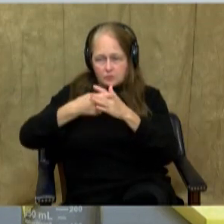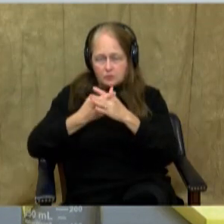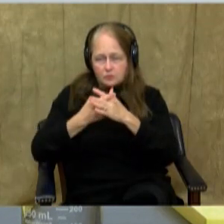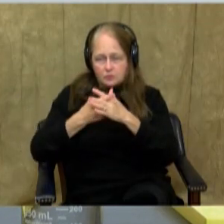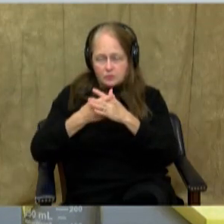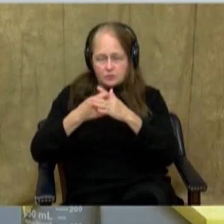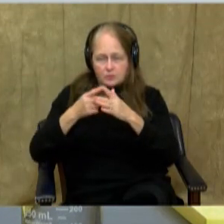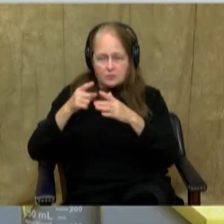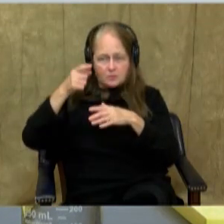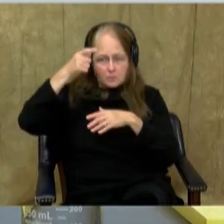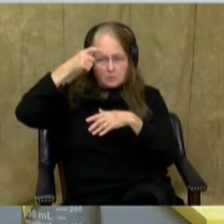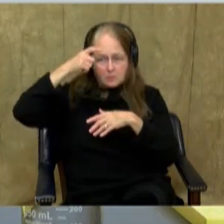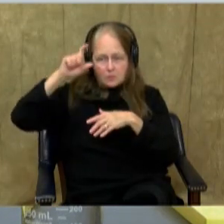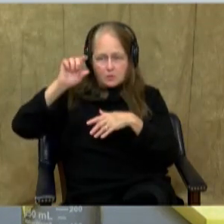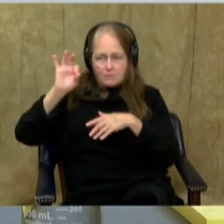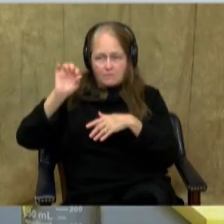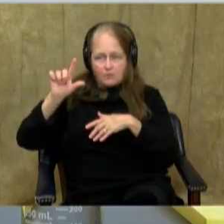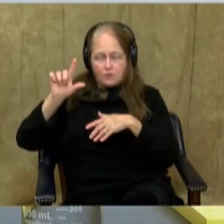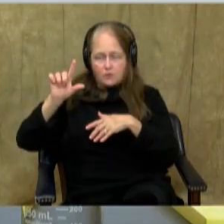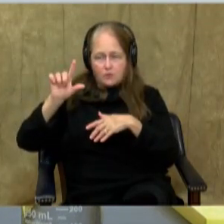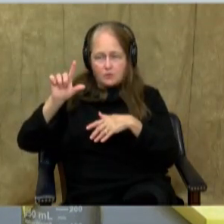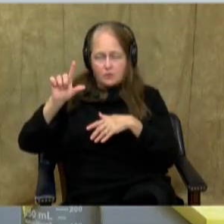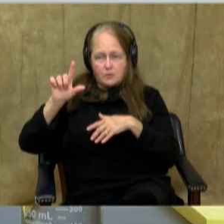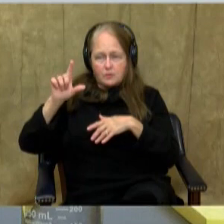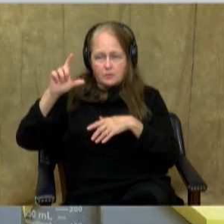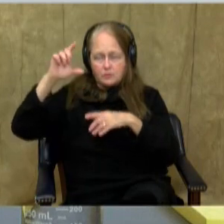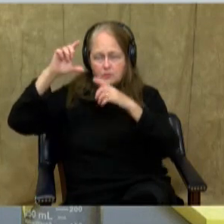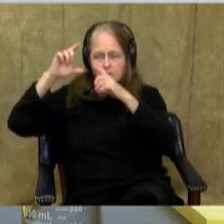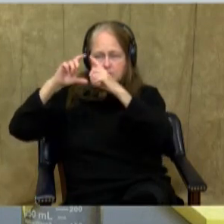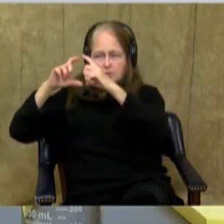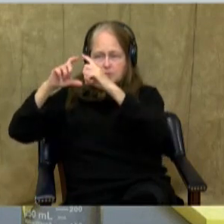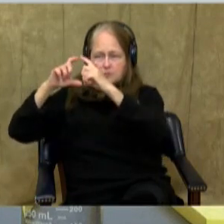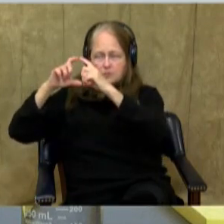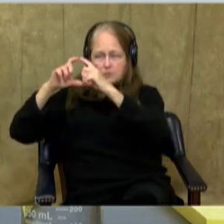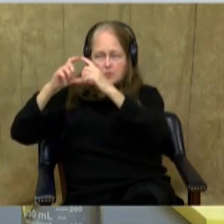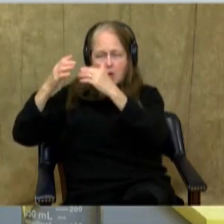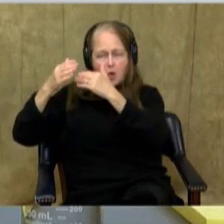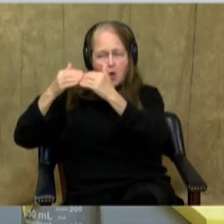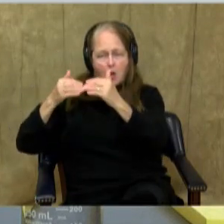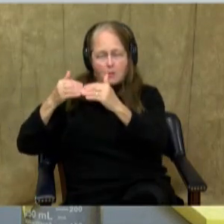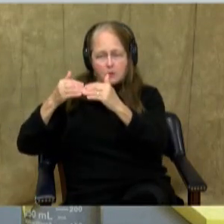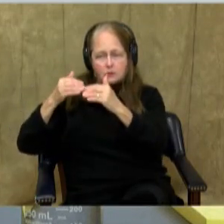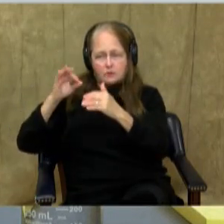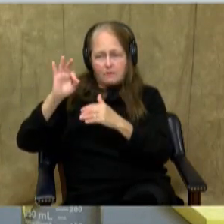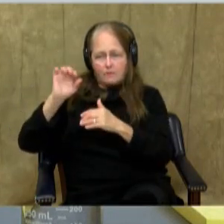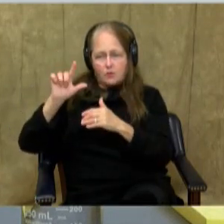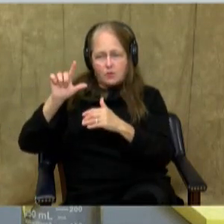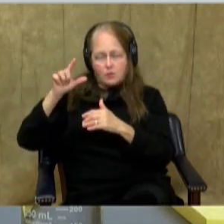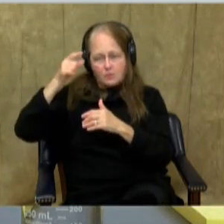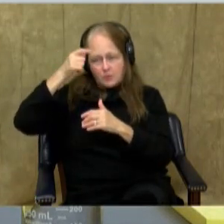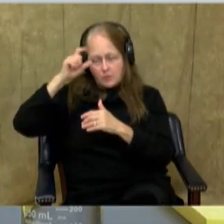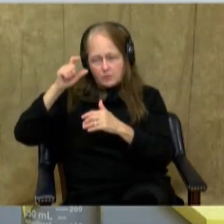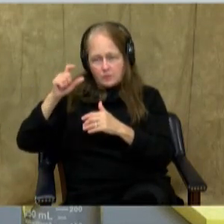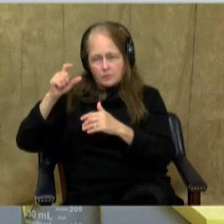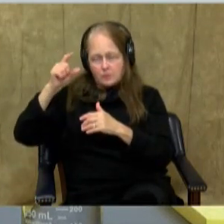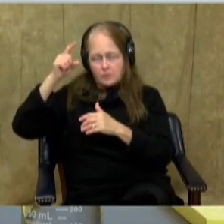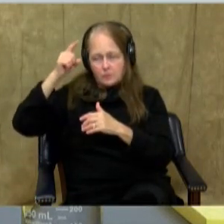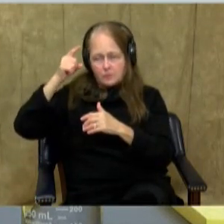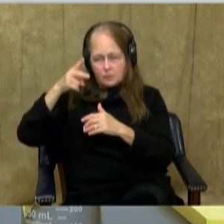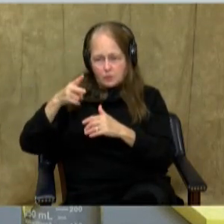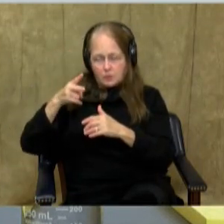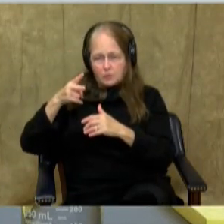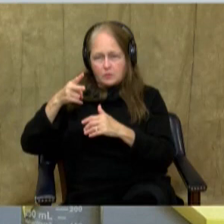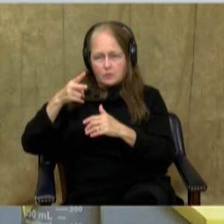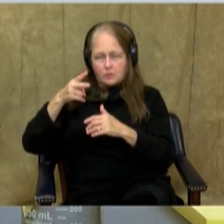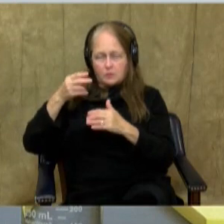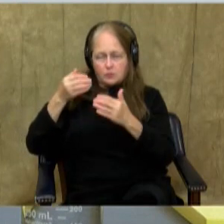full moon position, we would then have a gibbous, which is just shy of a full moon. Then we would have quarter, then we would have crescent, then